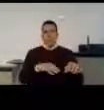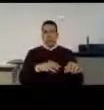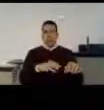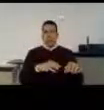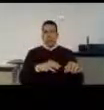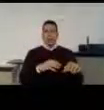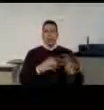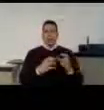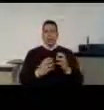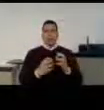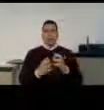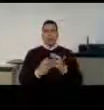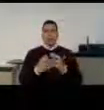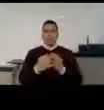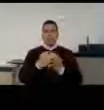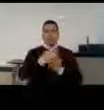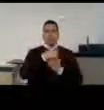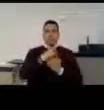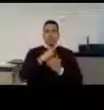that,